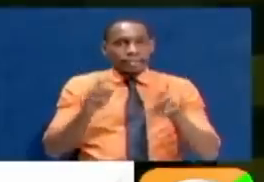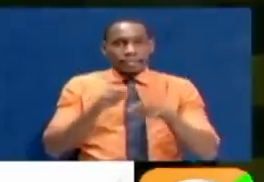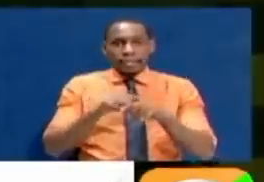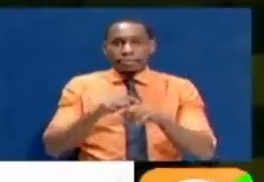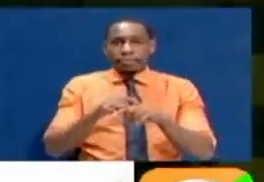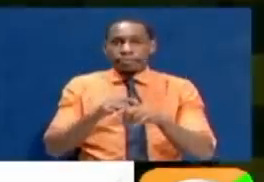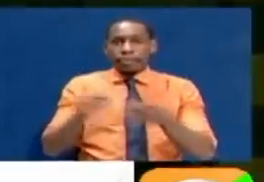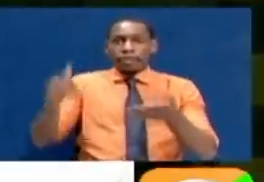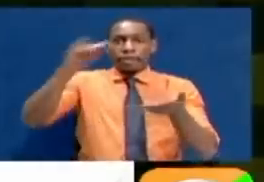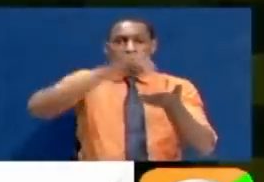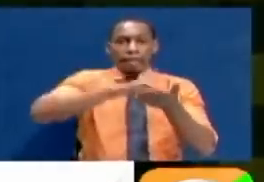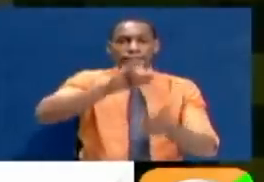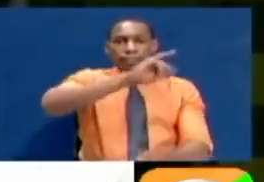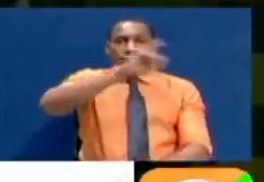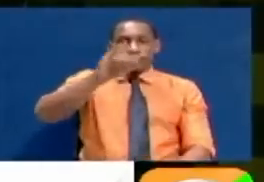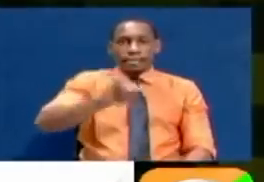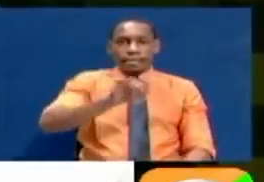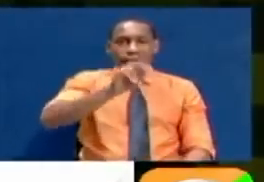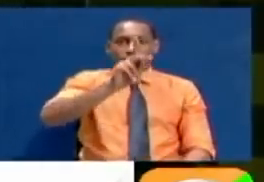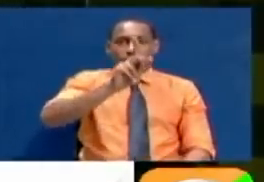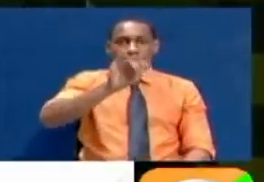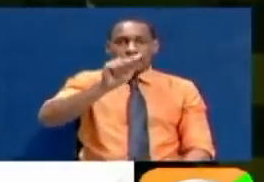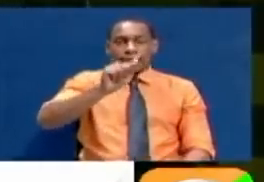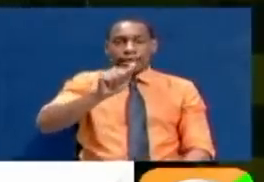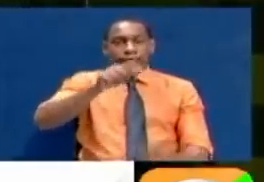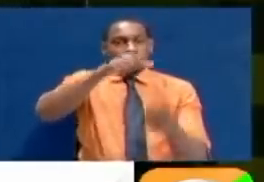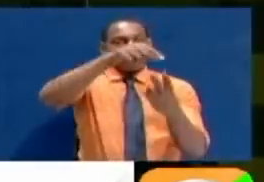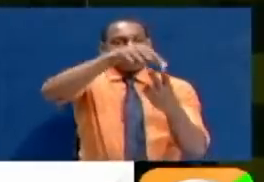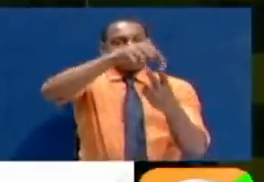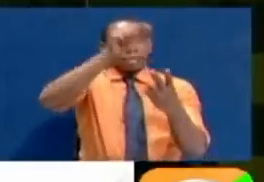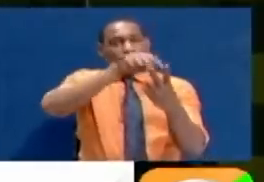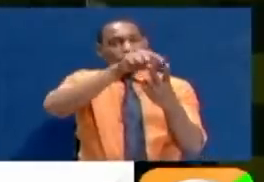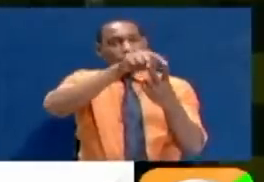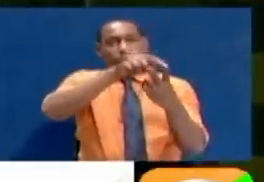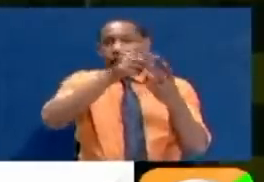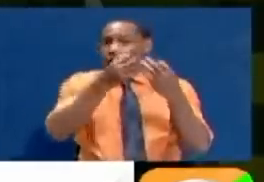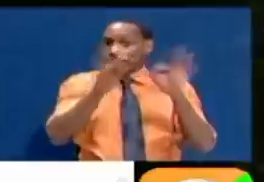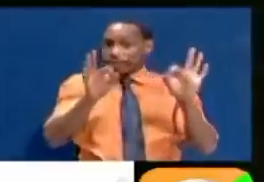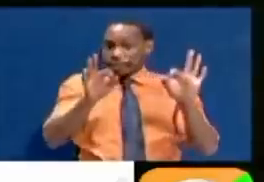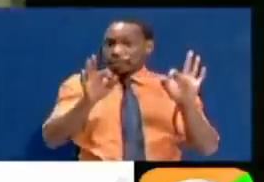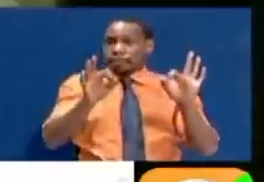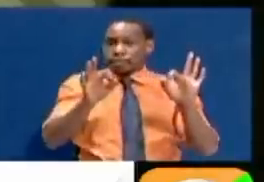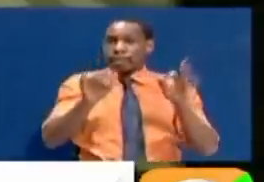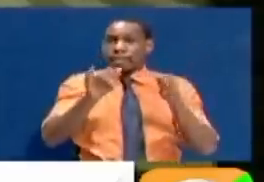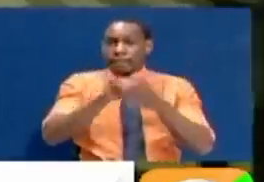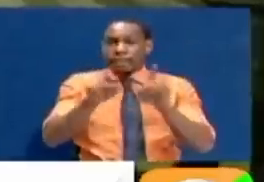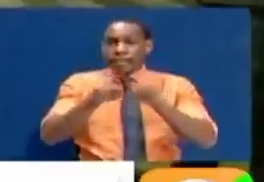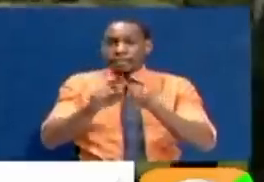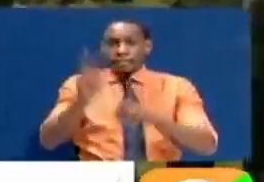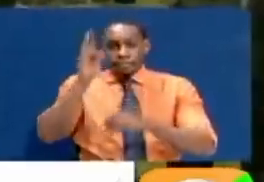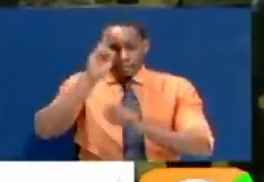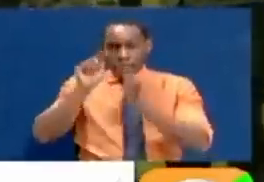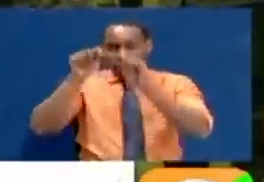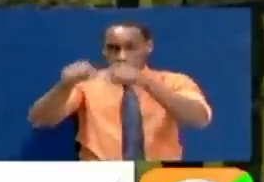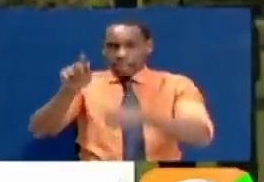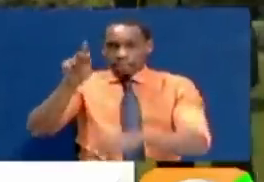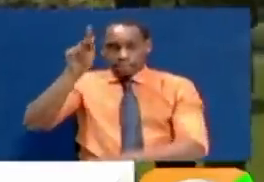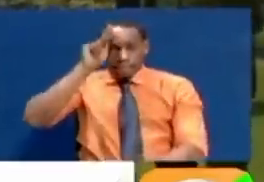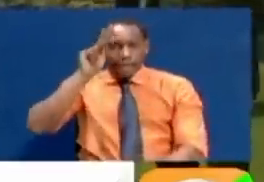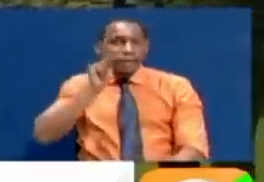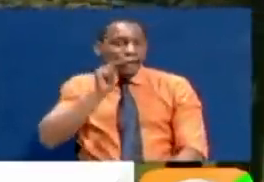to JKIA, we opted for the free facility. That's why we came here